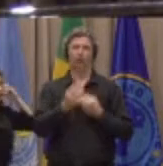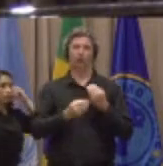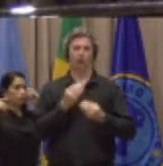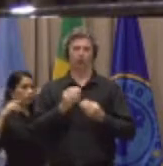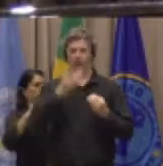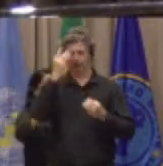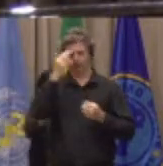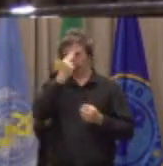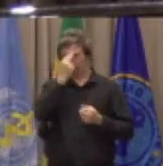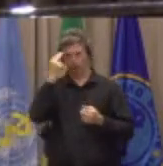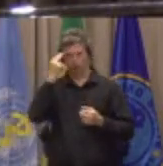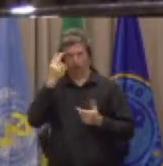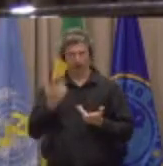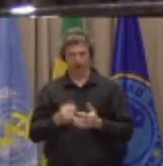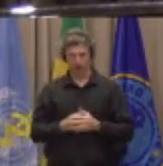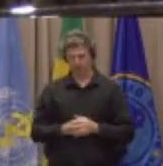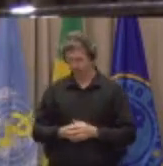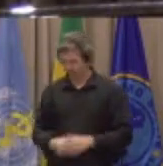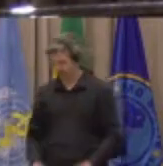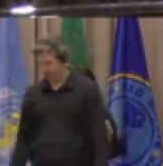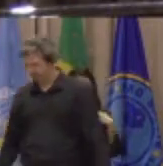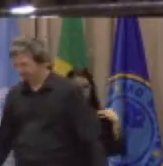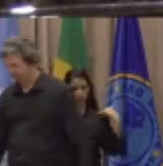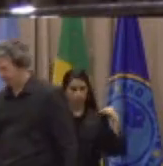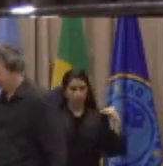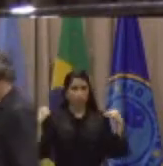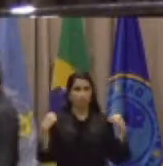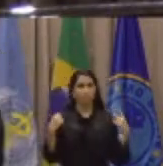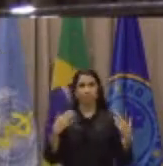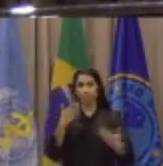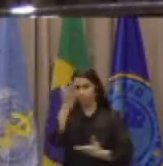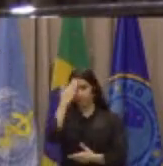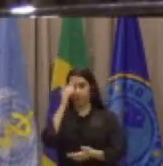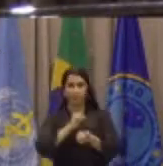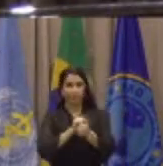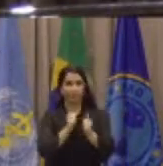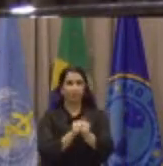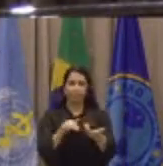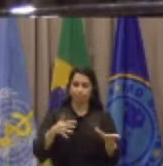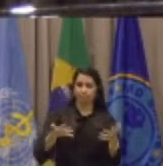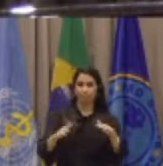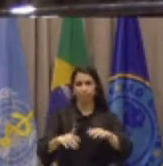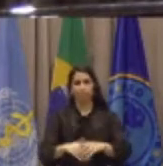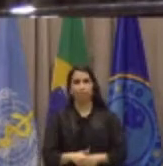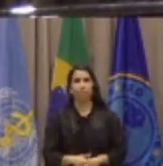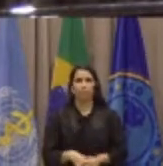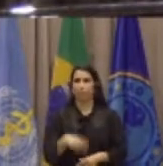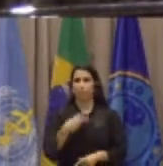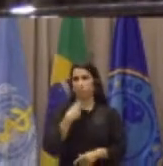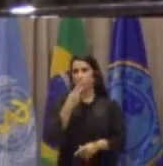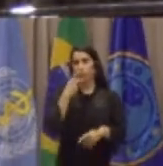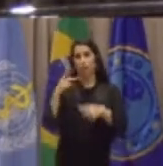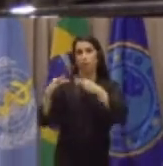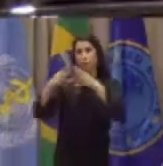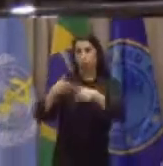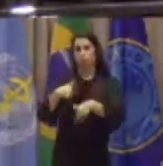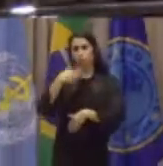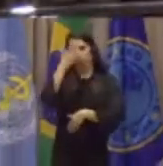I know the user of the system and I know what are the adaptation, more